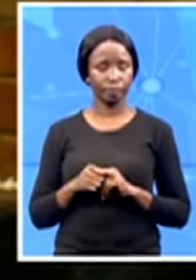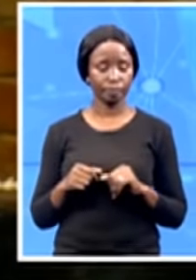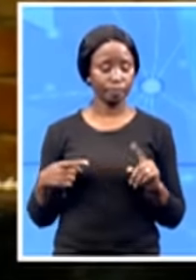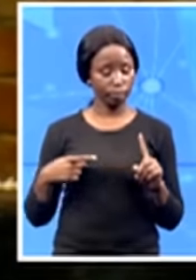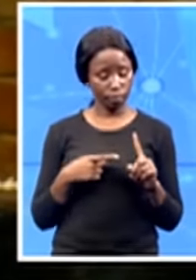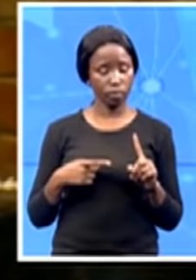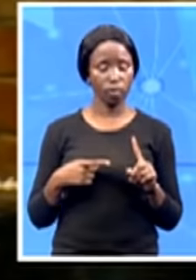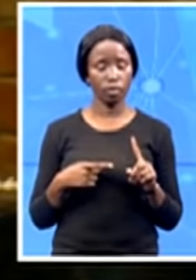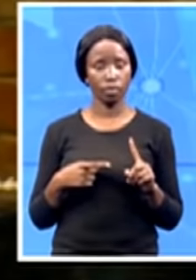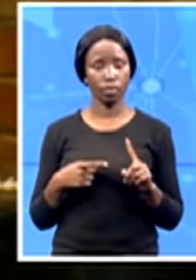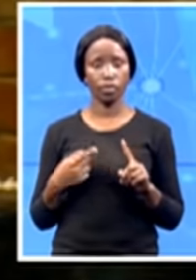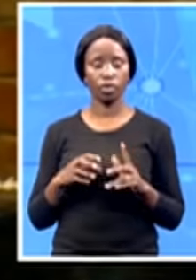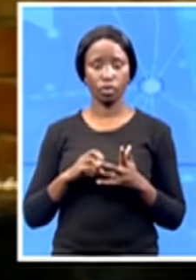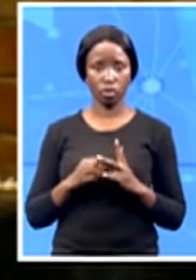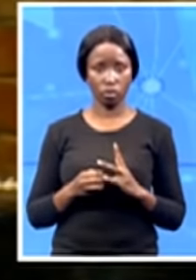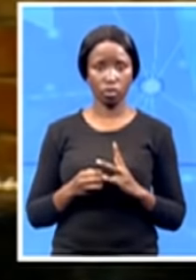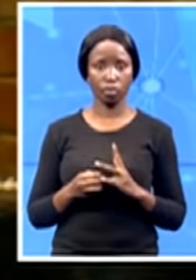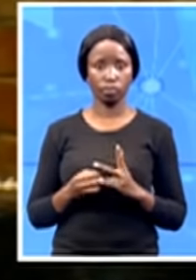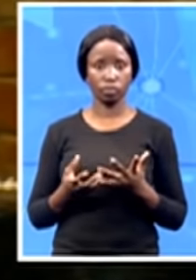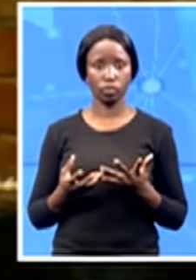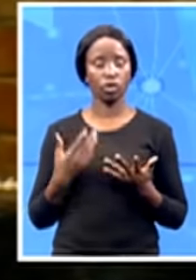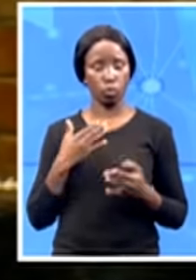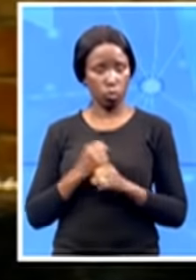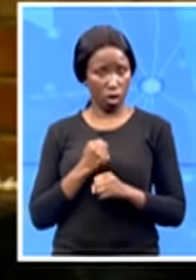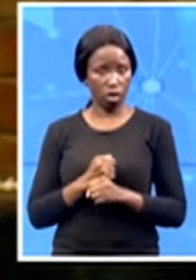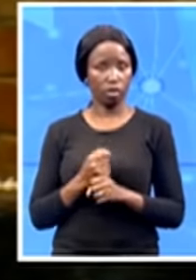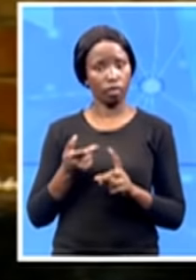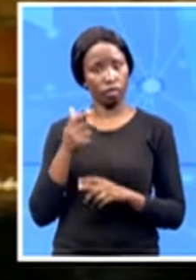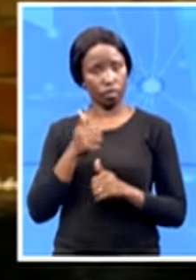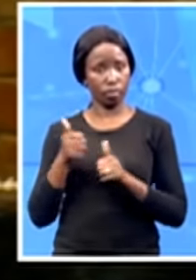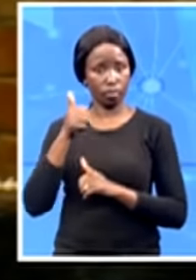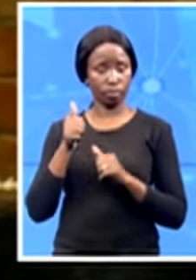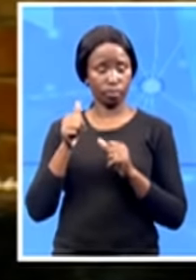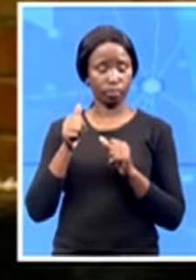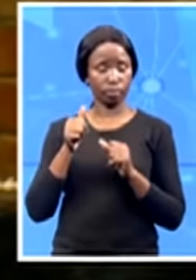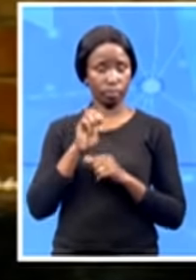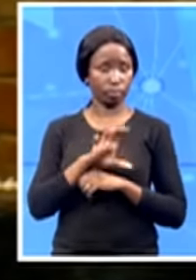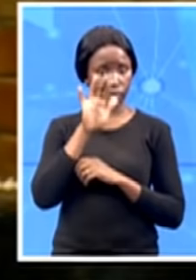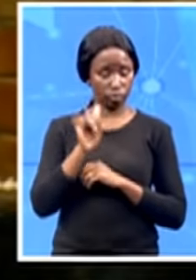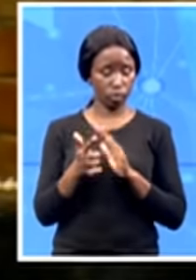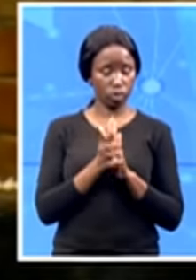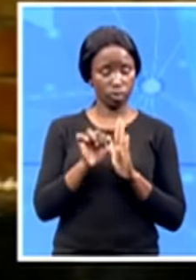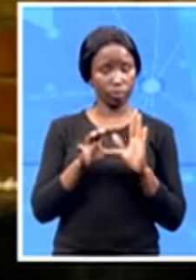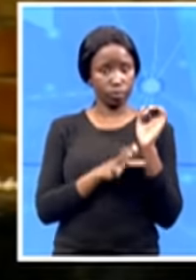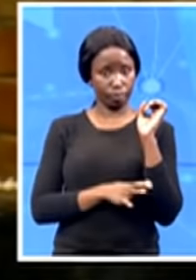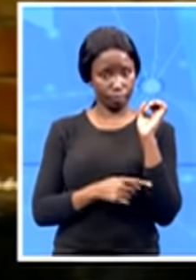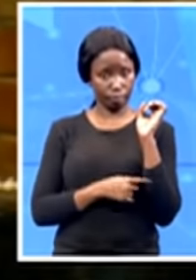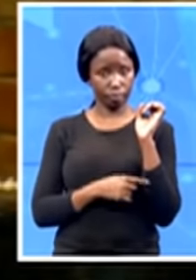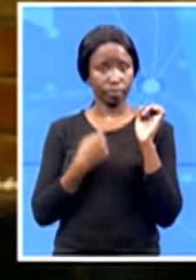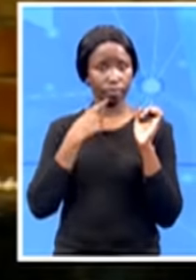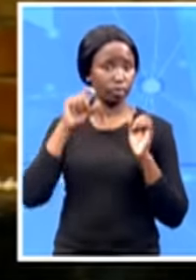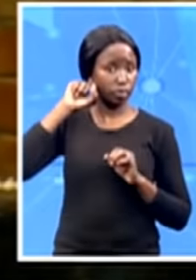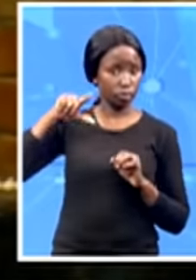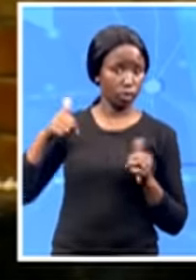Republic, its laws and the Constitution, has sought to ignore, undermine, and in many